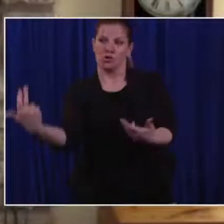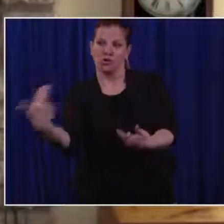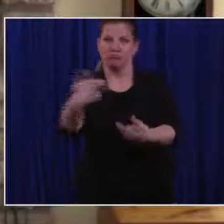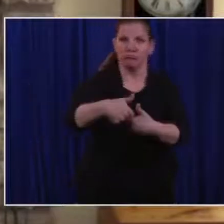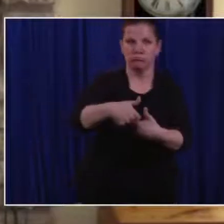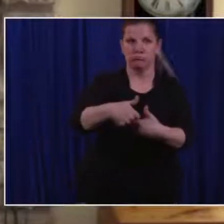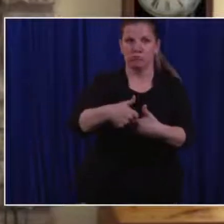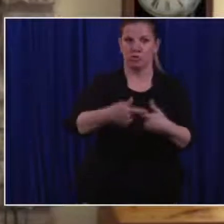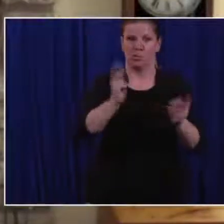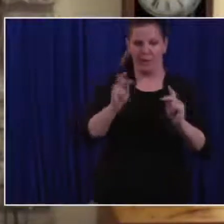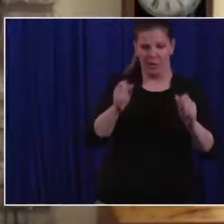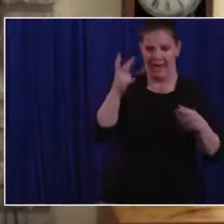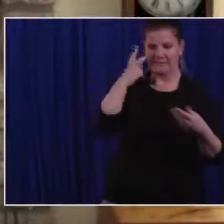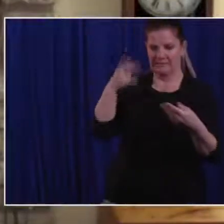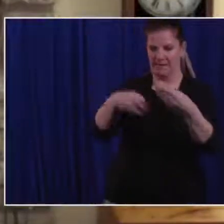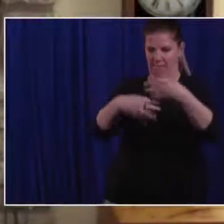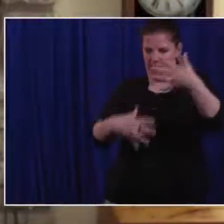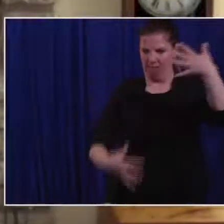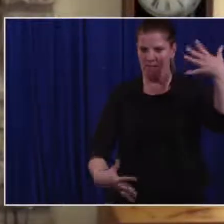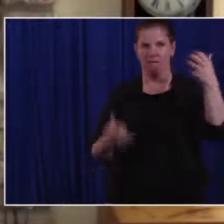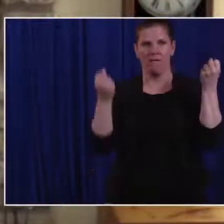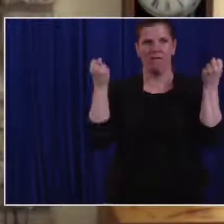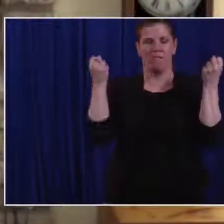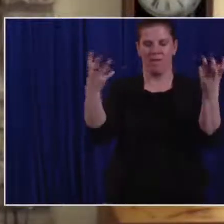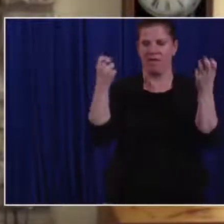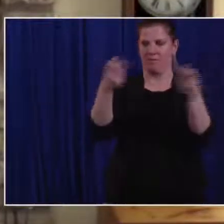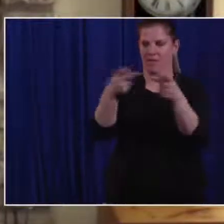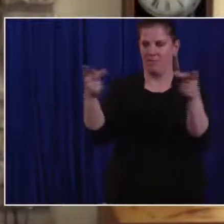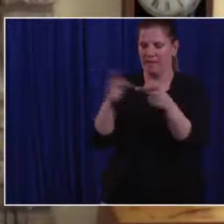Every day there will be more appointments that will be added.